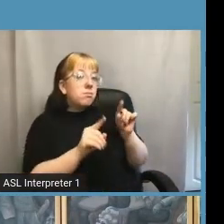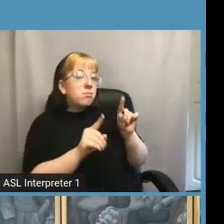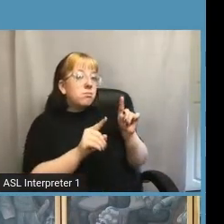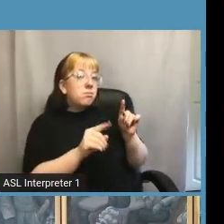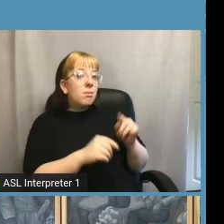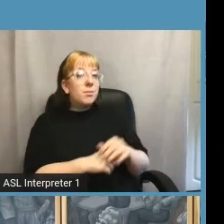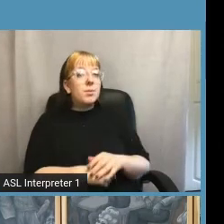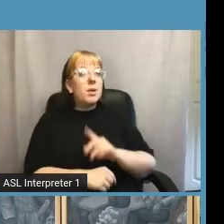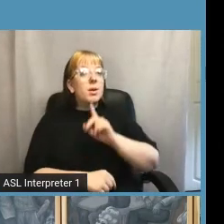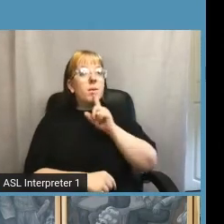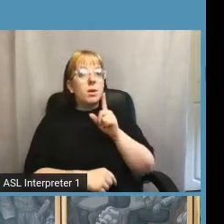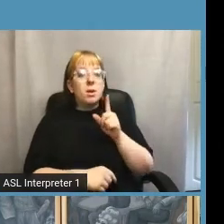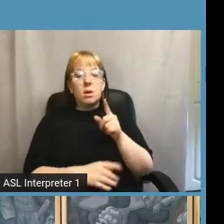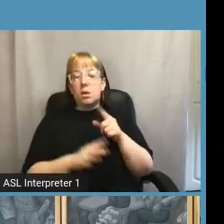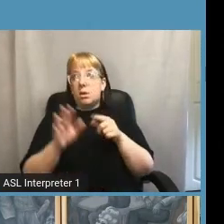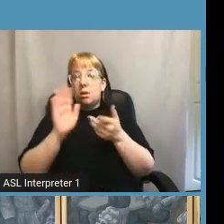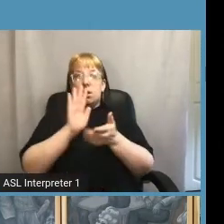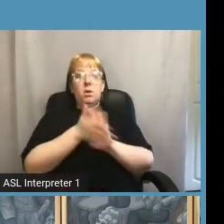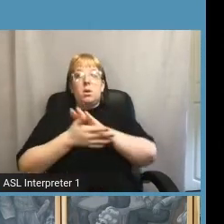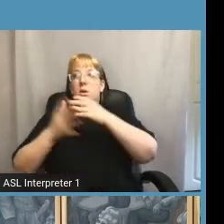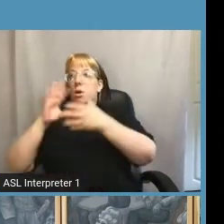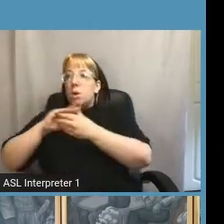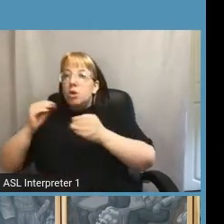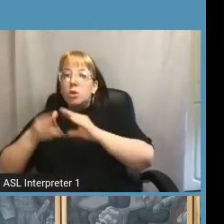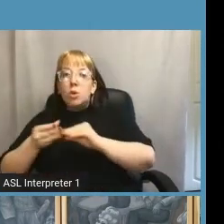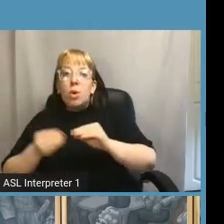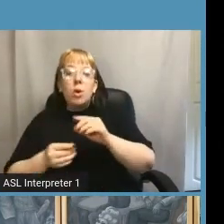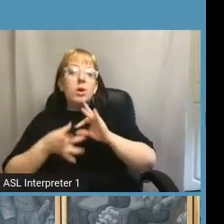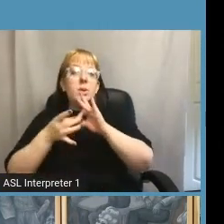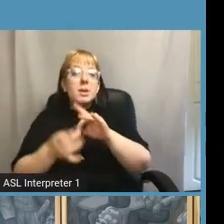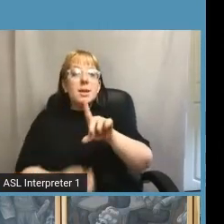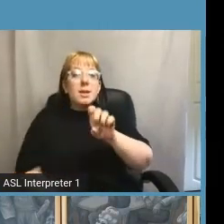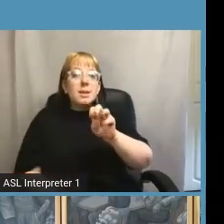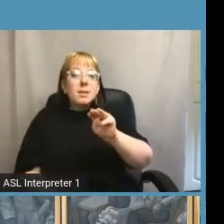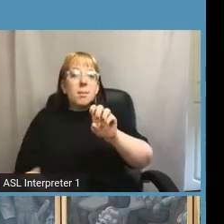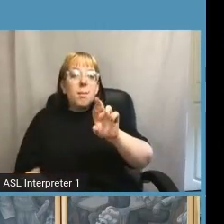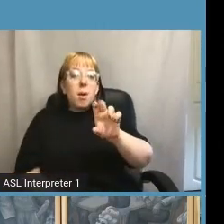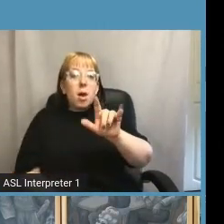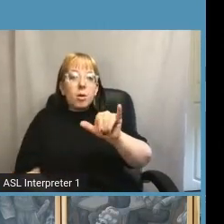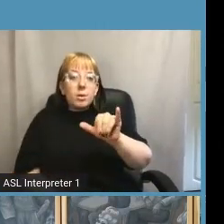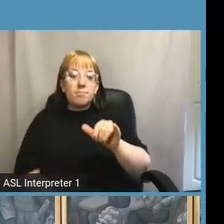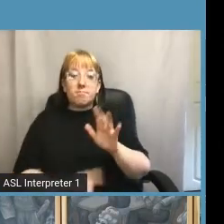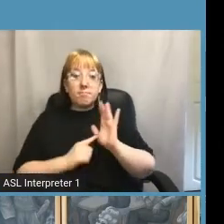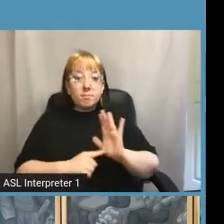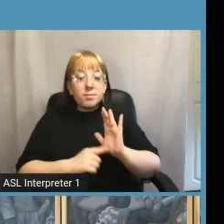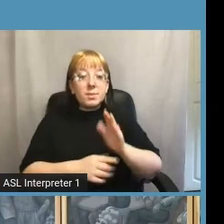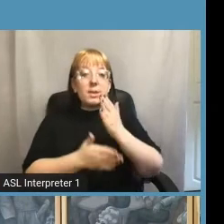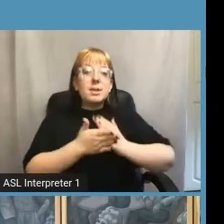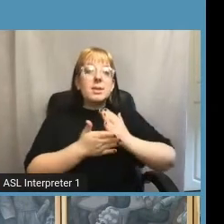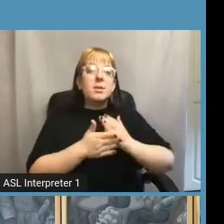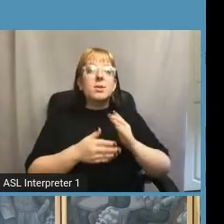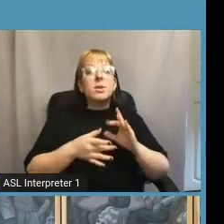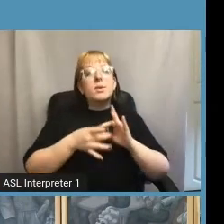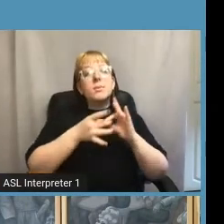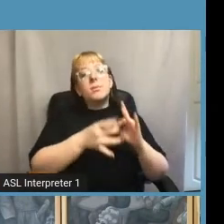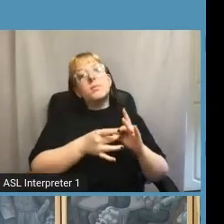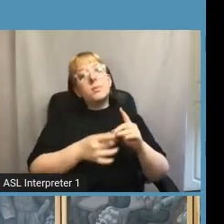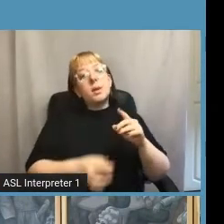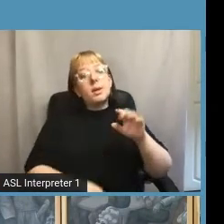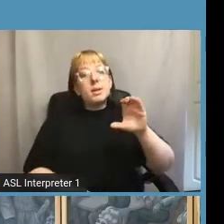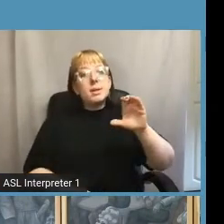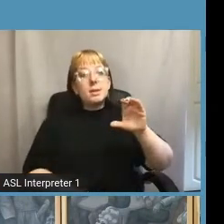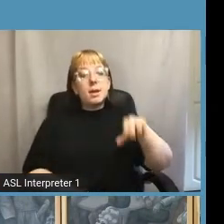off into stories about democracy. For example, we did a segment on post-World War II American nation building